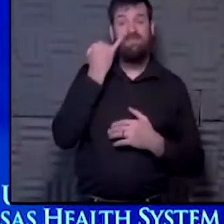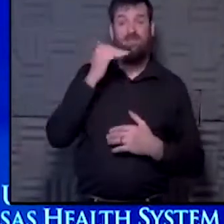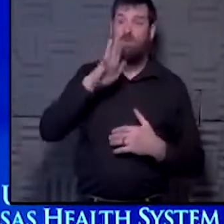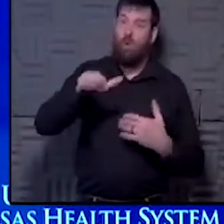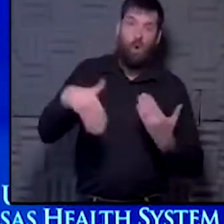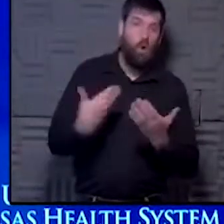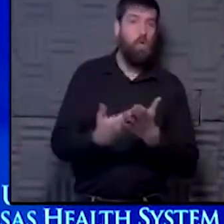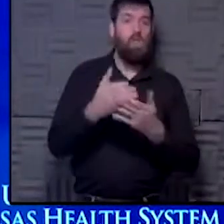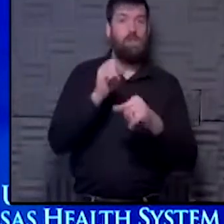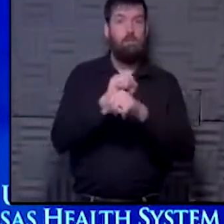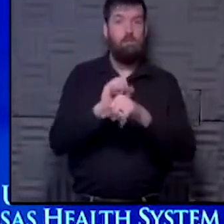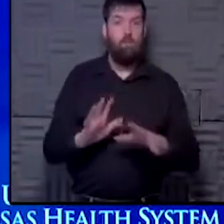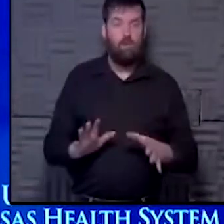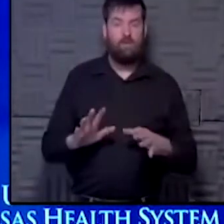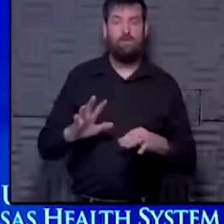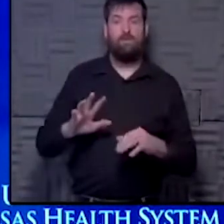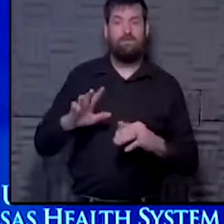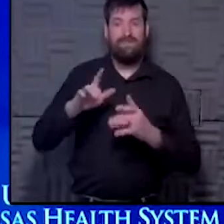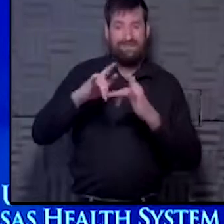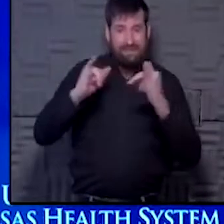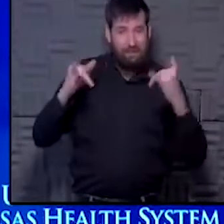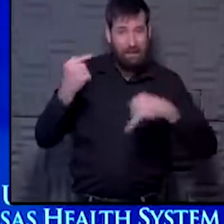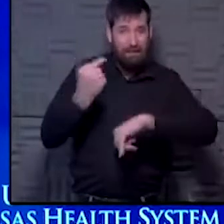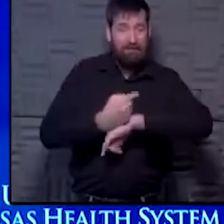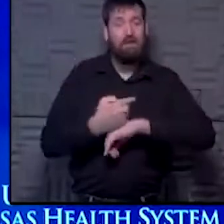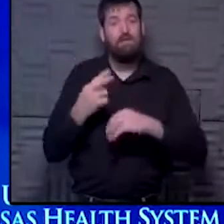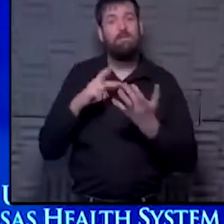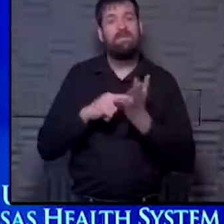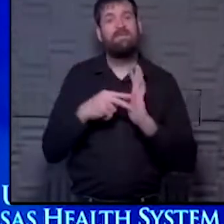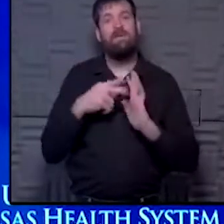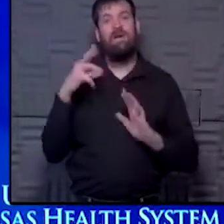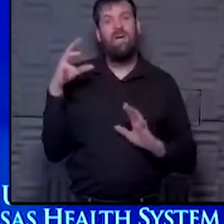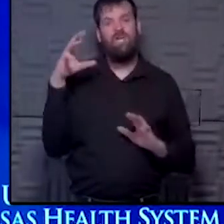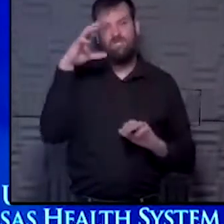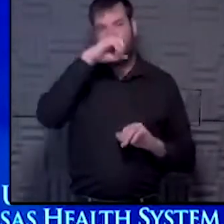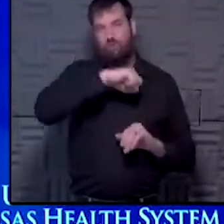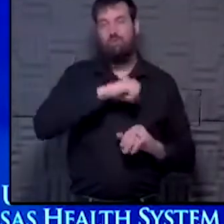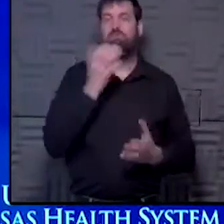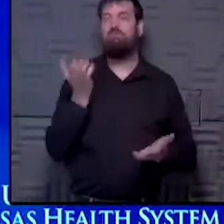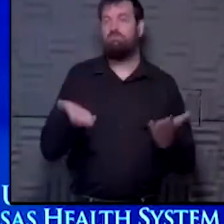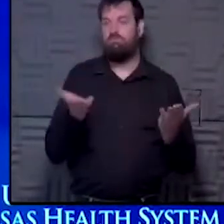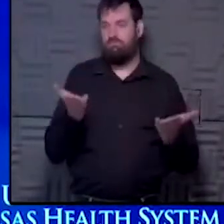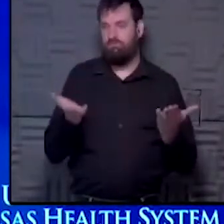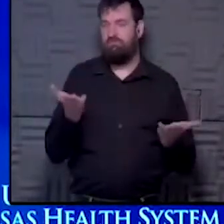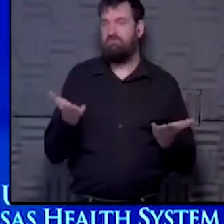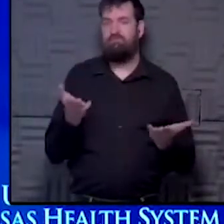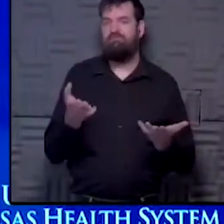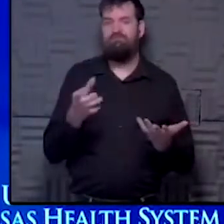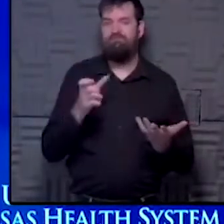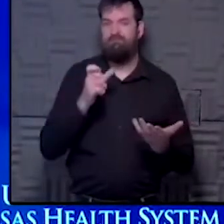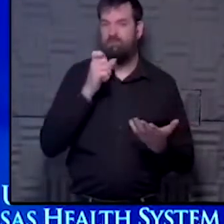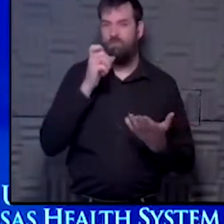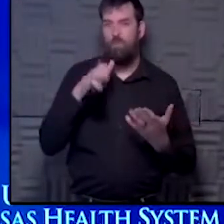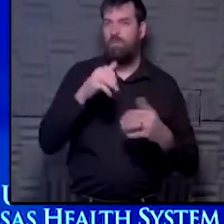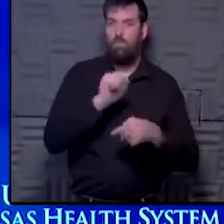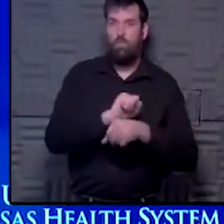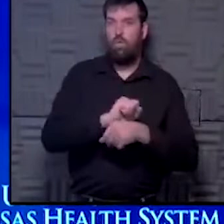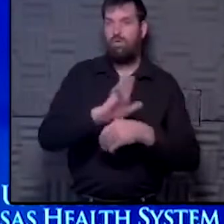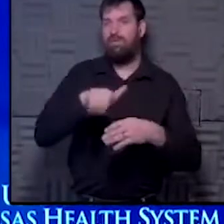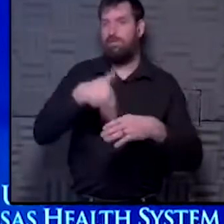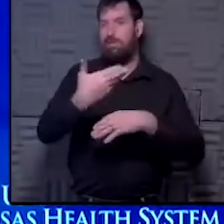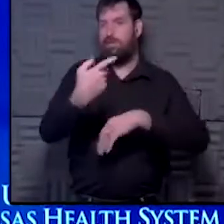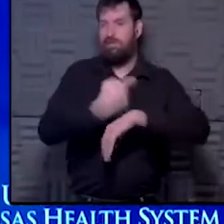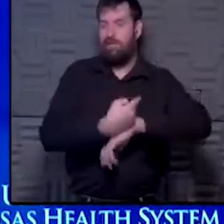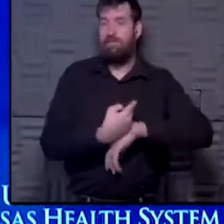of our employees on a second day, we probably ought to assume, for their second dose, we may need to assume that they're not going to be at work the following day.